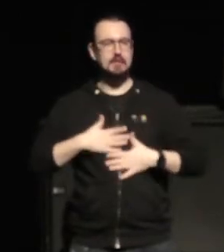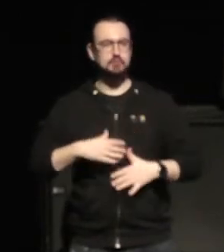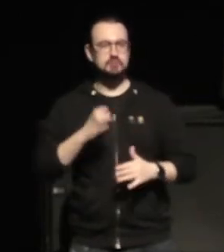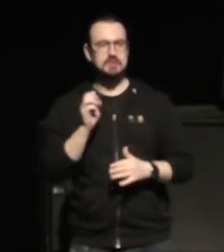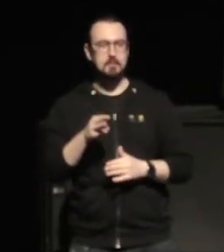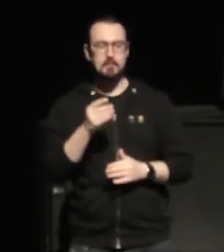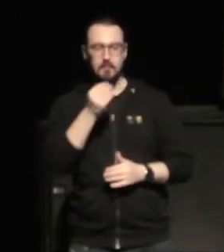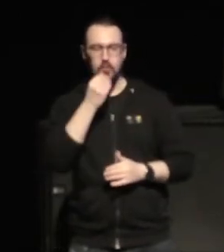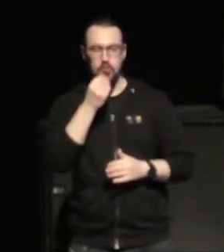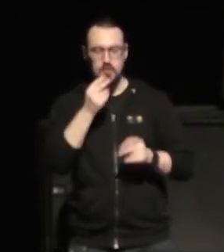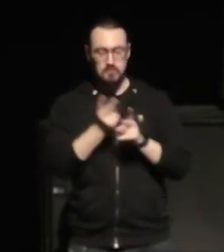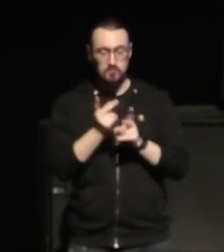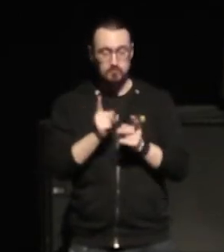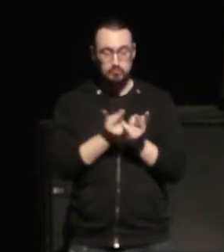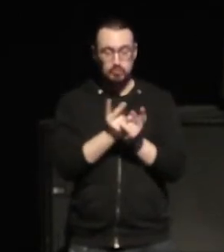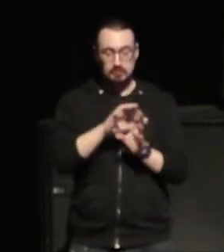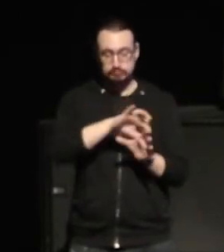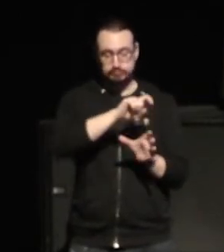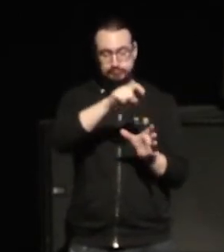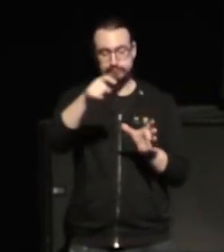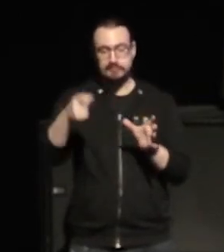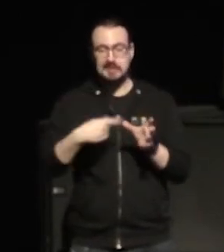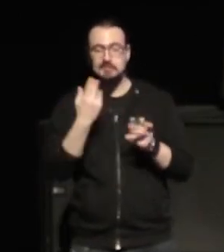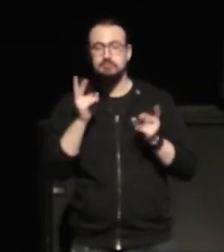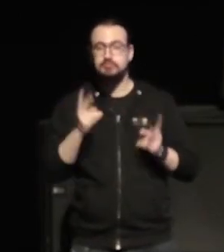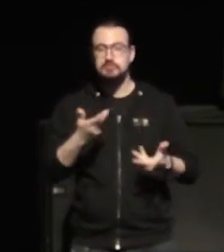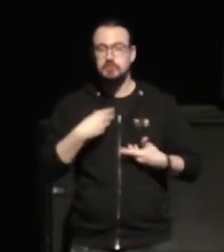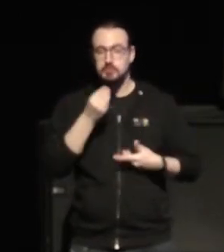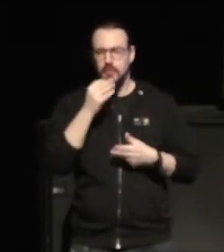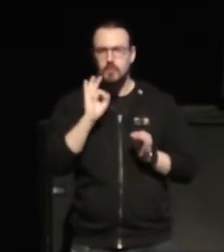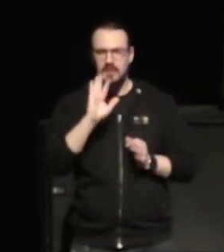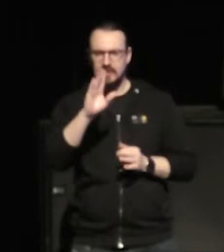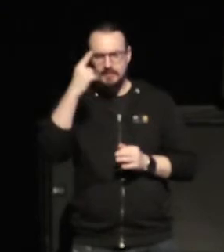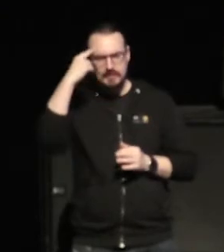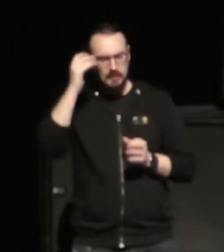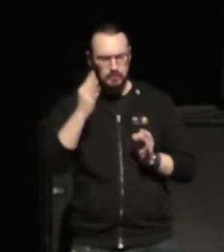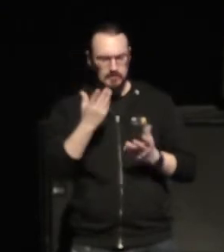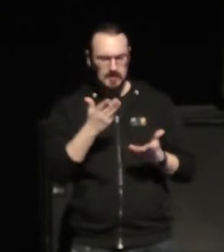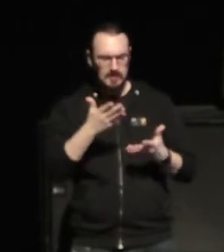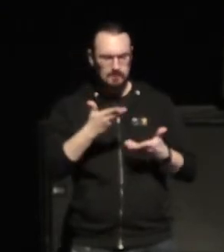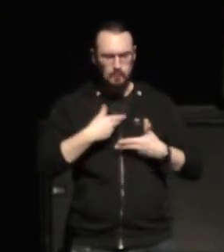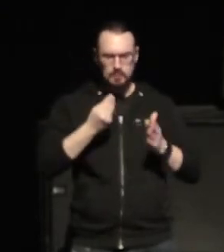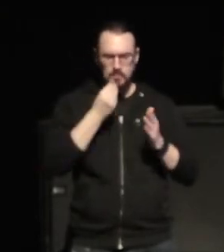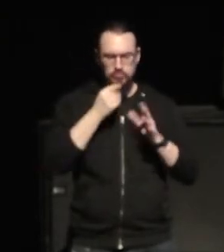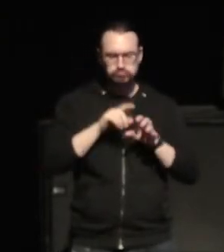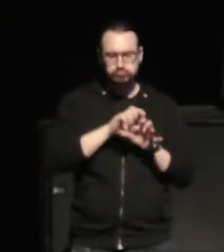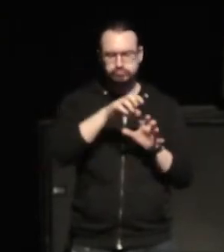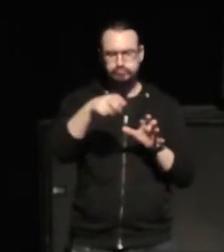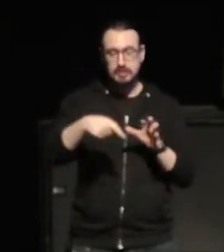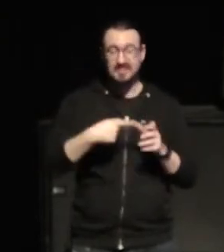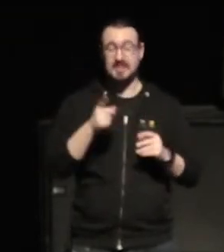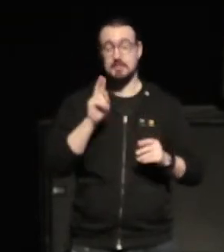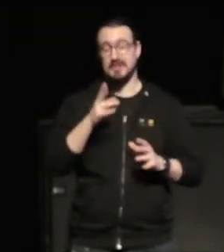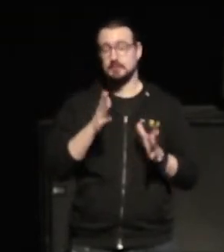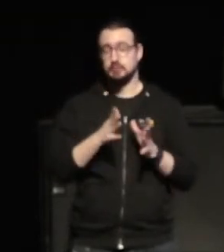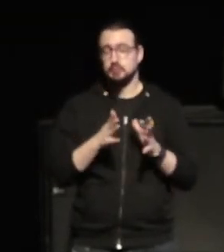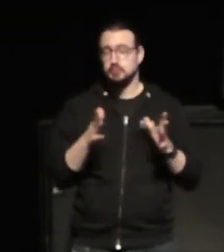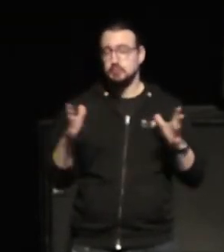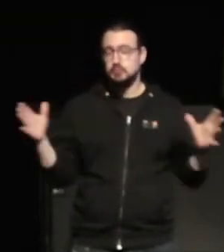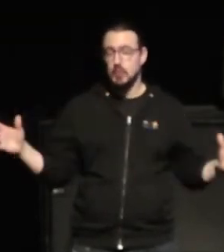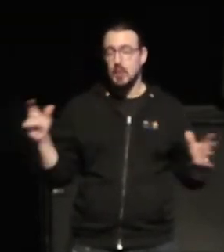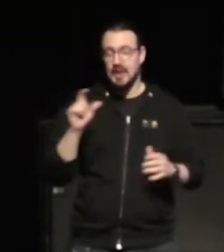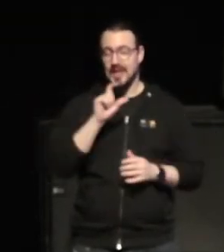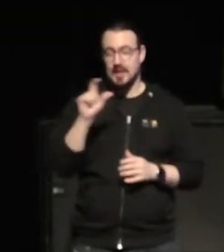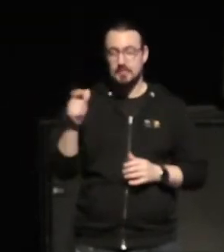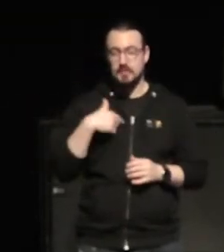people. What are the challenges and what are your strategies? This is, of course, a huge topic. Yeah. So I think